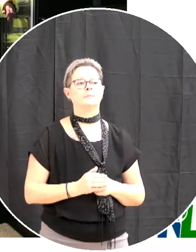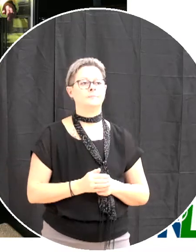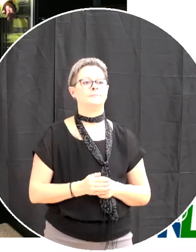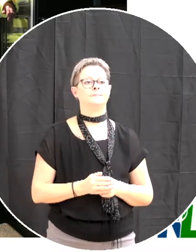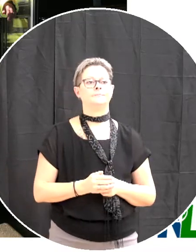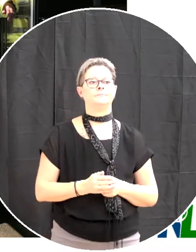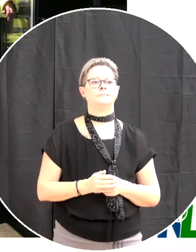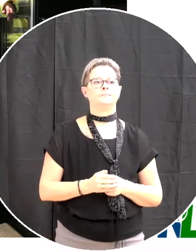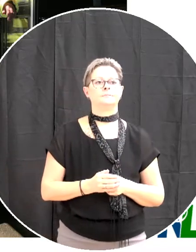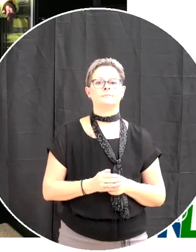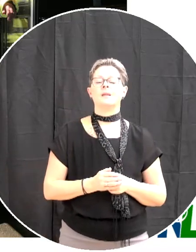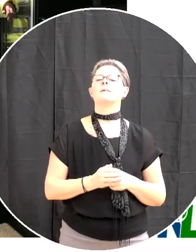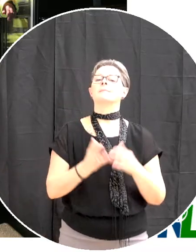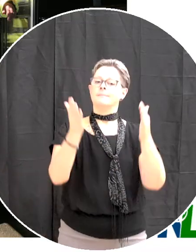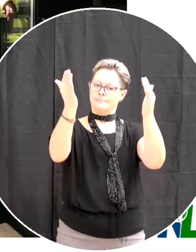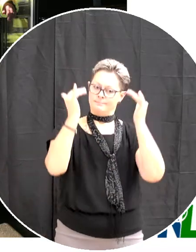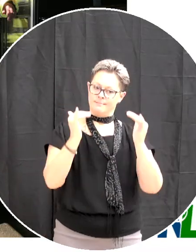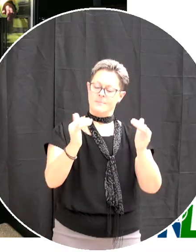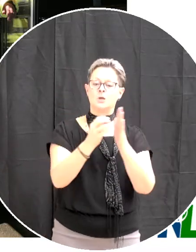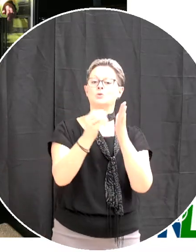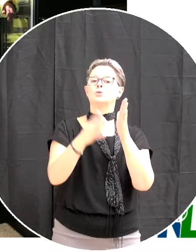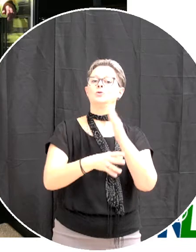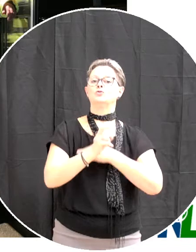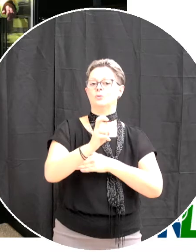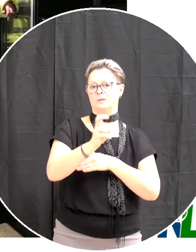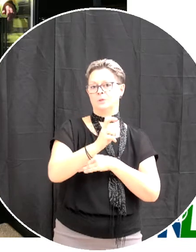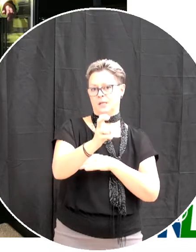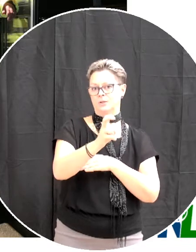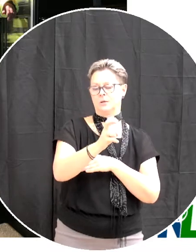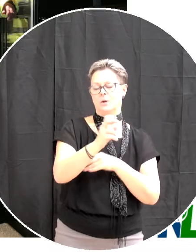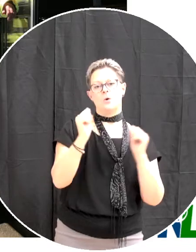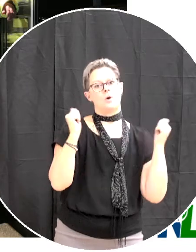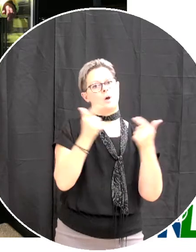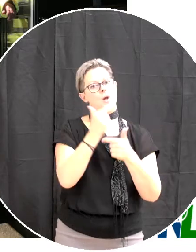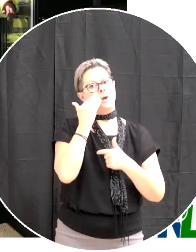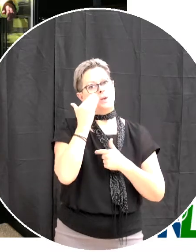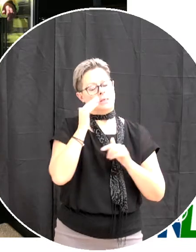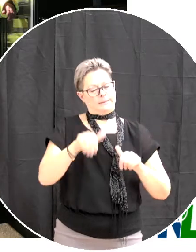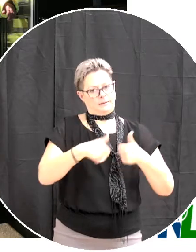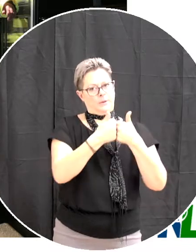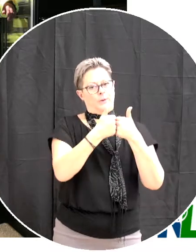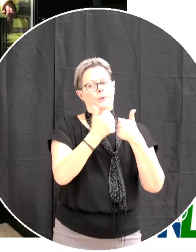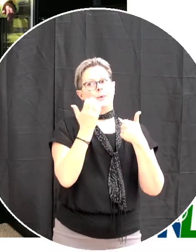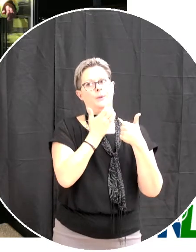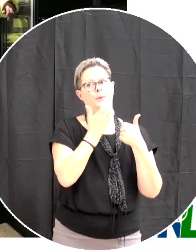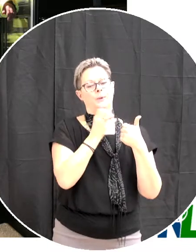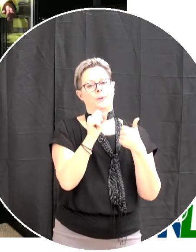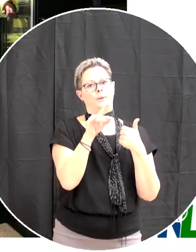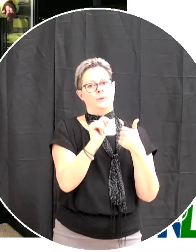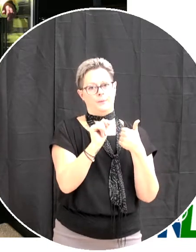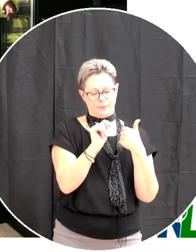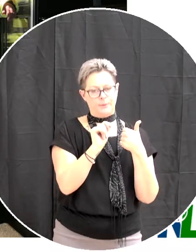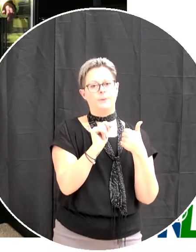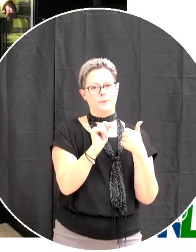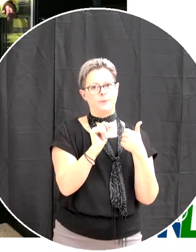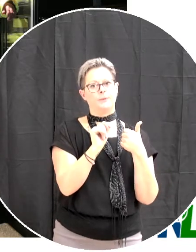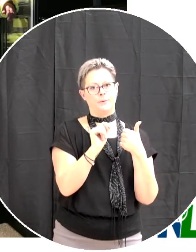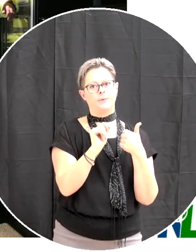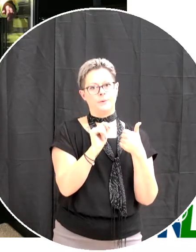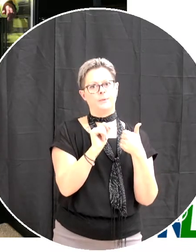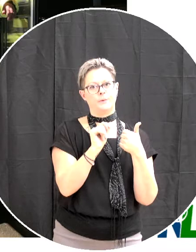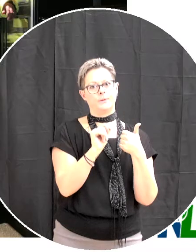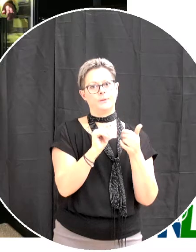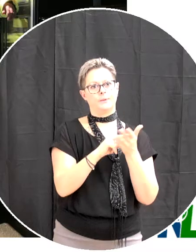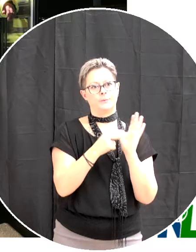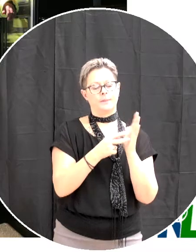So under student transportation in the reopening, we all know the challenges we faced when we were plunged into a shortage